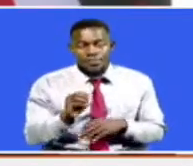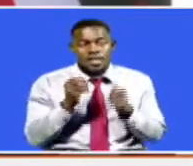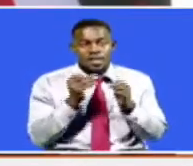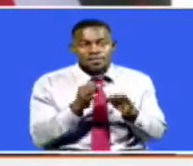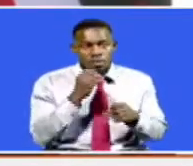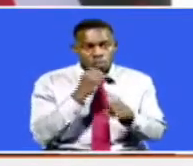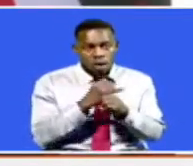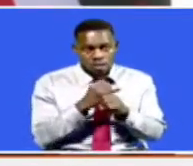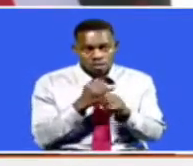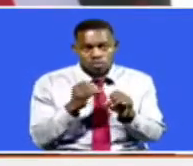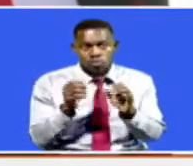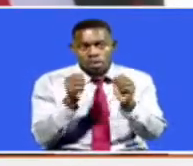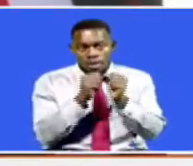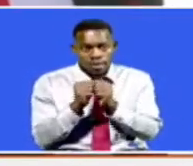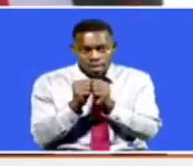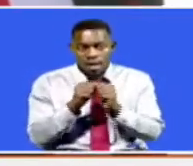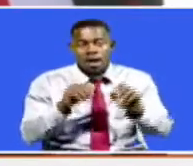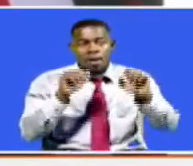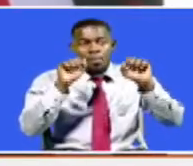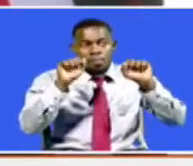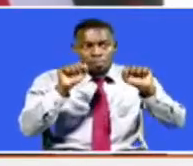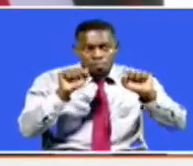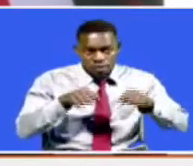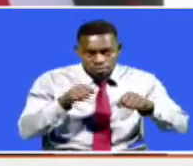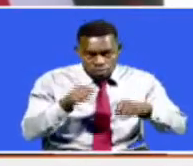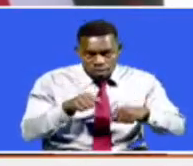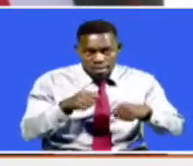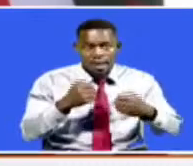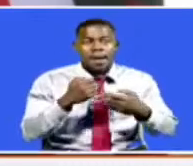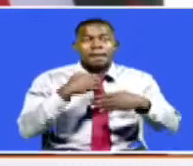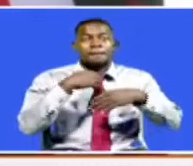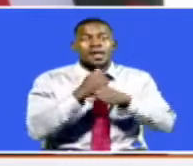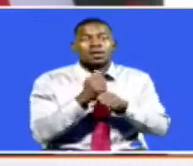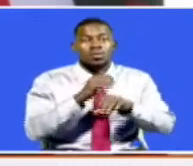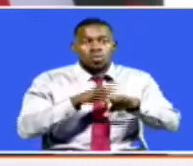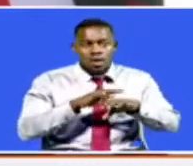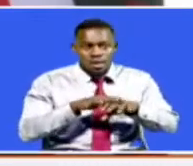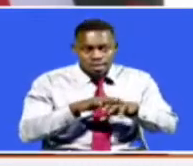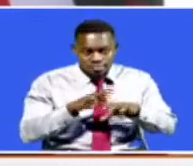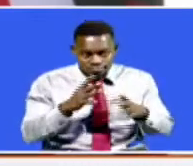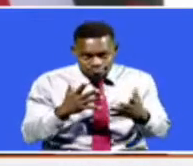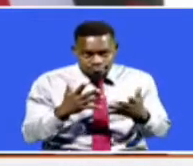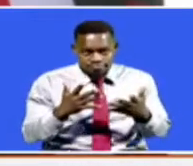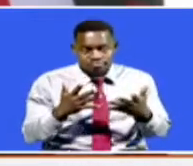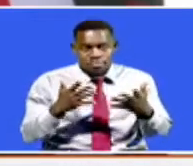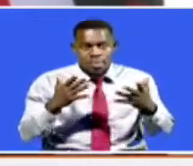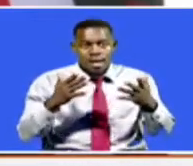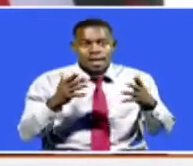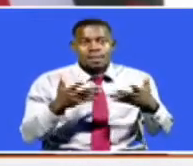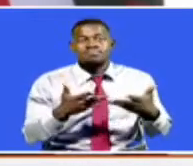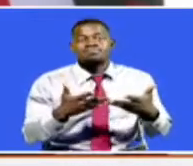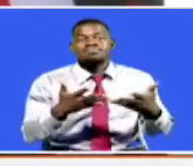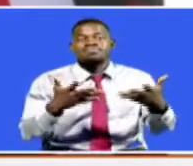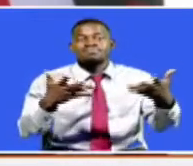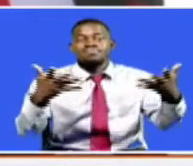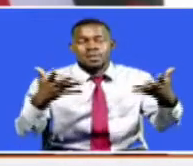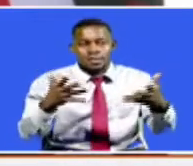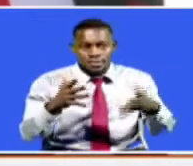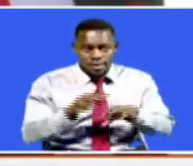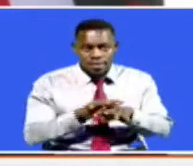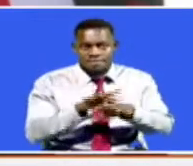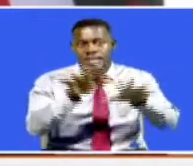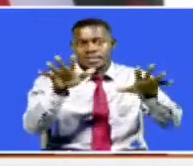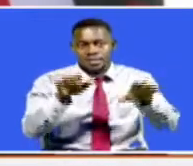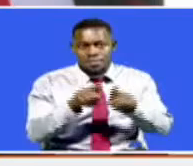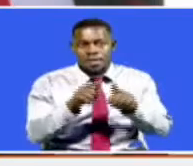together, we can harness the vast potential of our diverse economies, promote cross-border trade, and attract investments that will create jobs